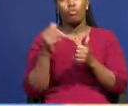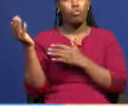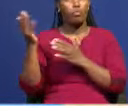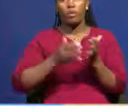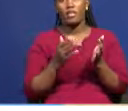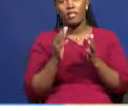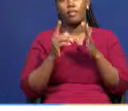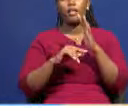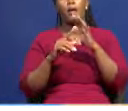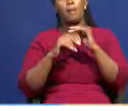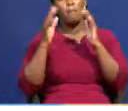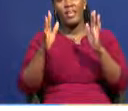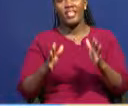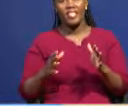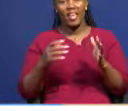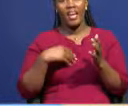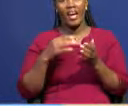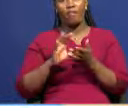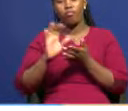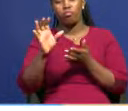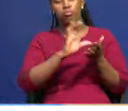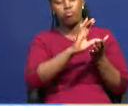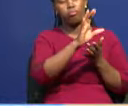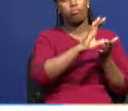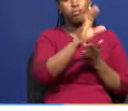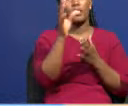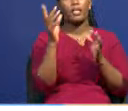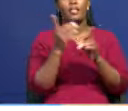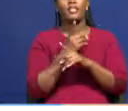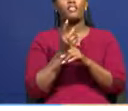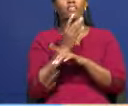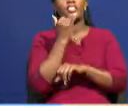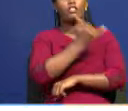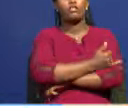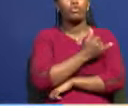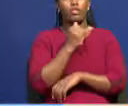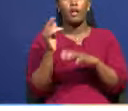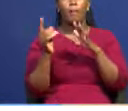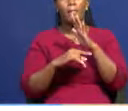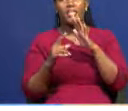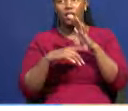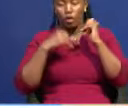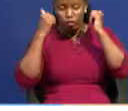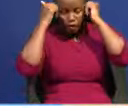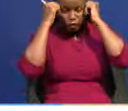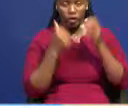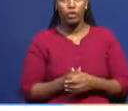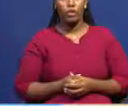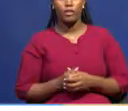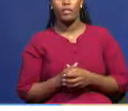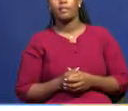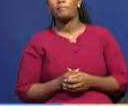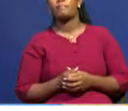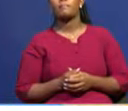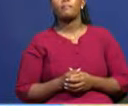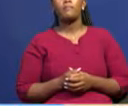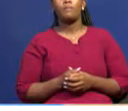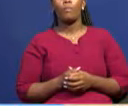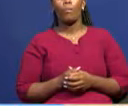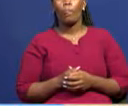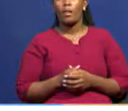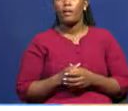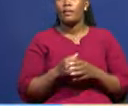Minister has accorded the various institutions, especially within the Ministry of Education. Okay, I'll be coming back to you, Daktari.